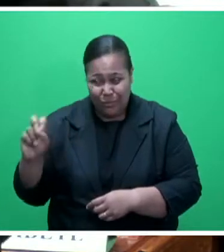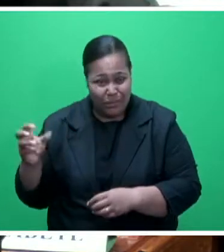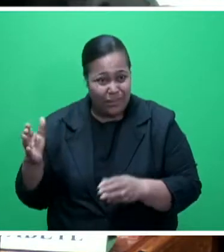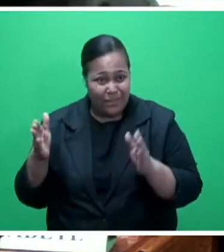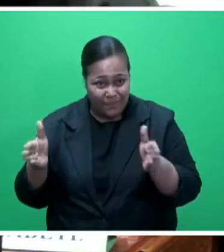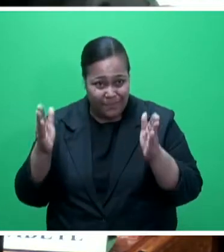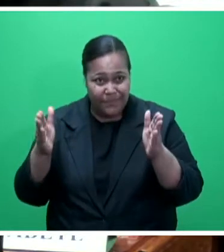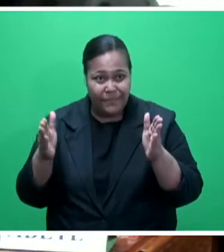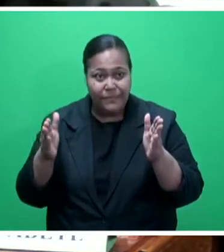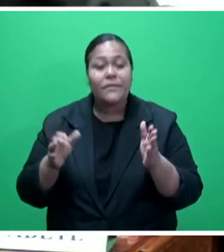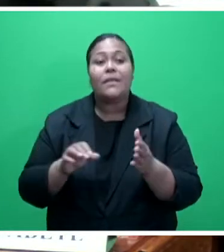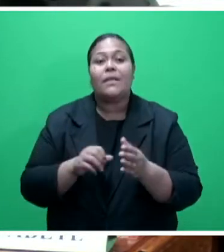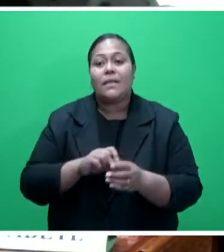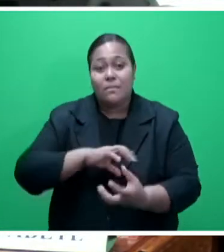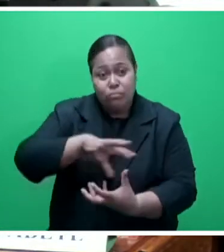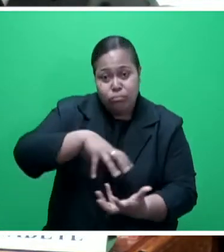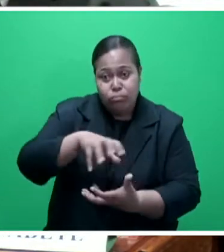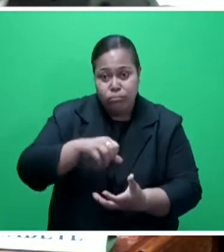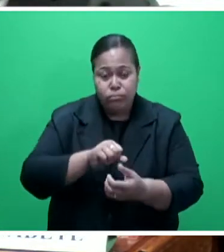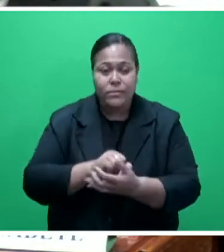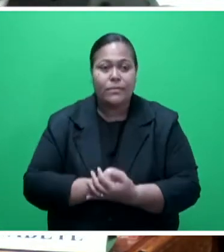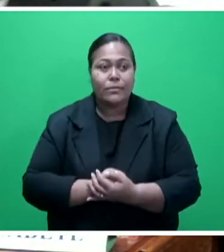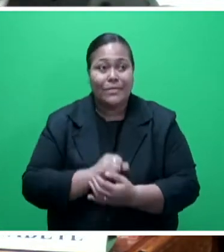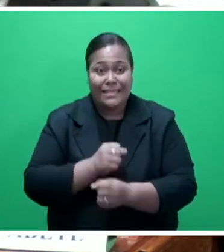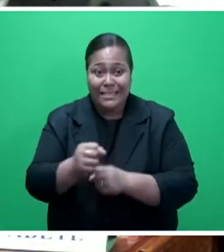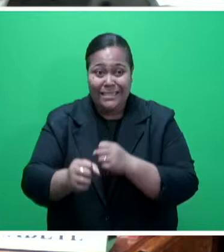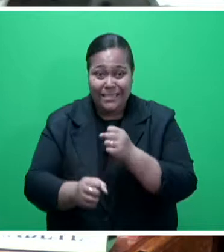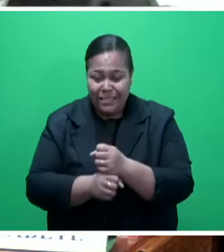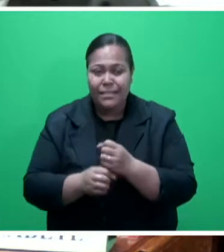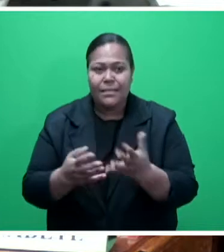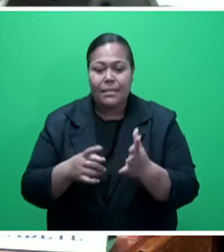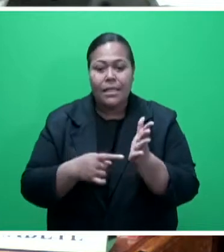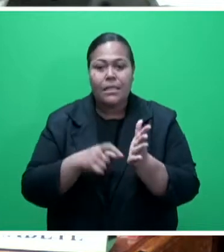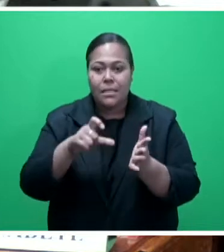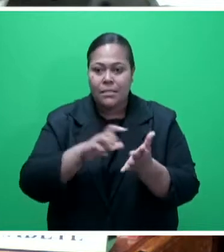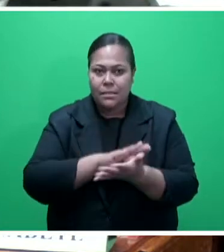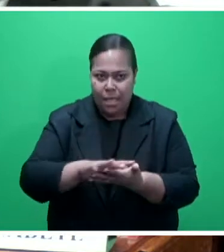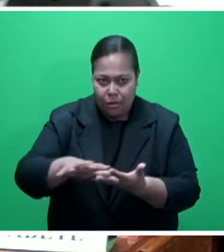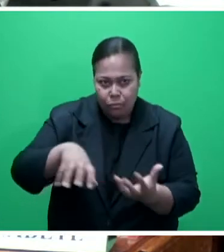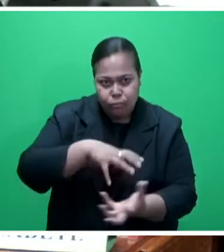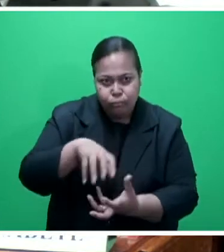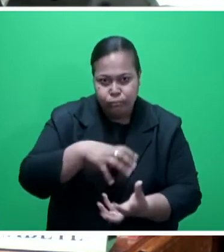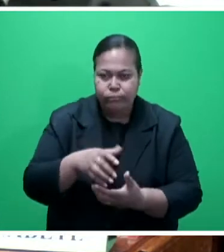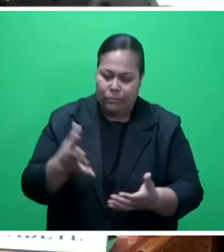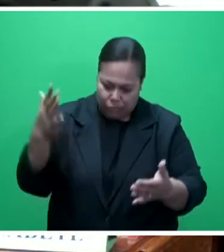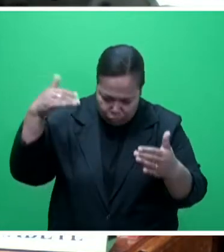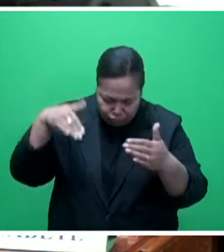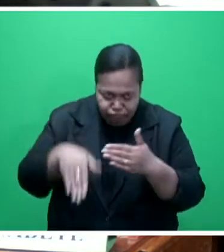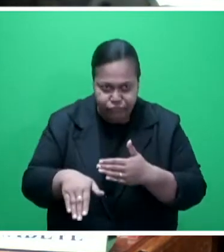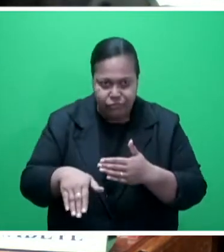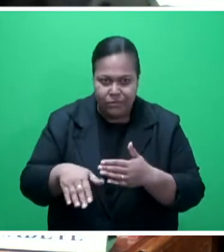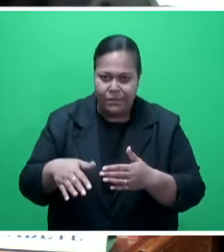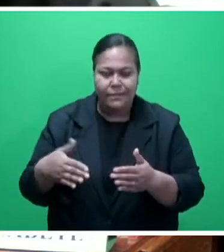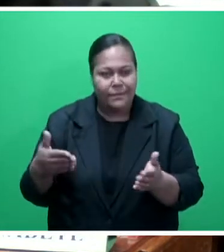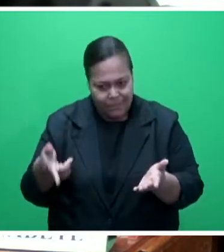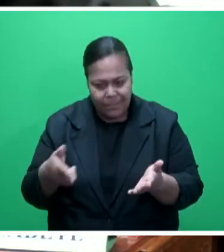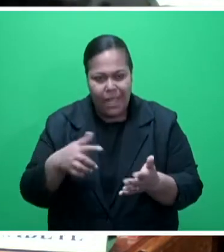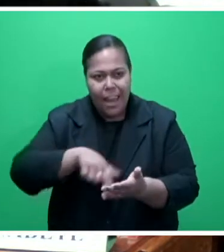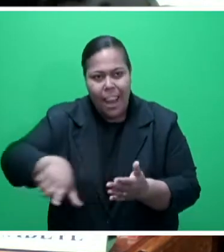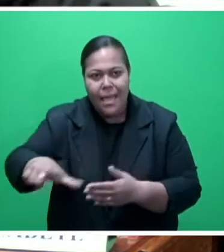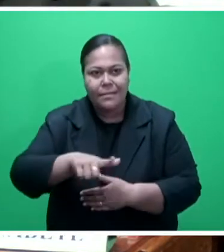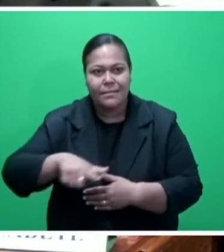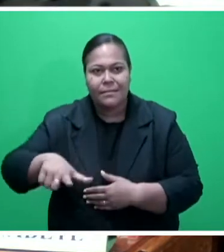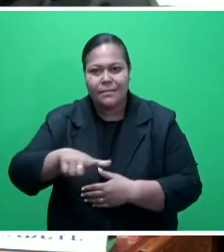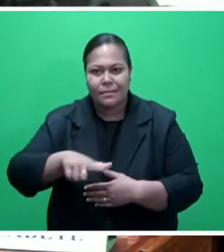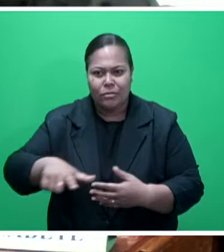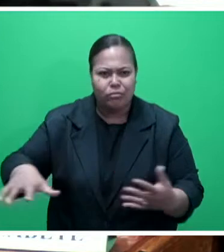2019-2020 cyclone season, TC Harold is the third tropical cyclone to have made landfall, with TC Sarai and Tino